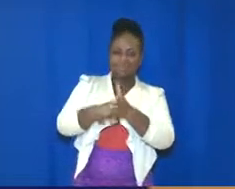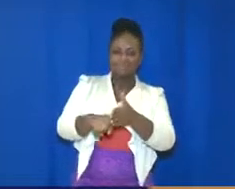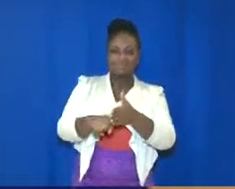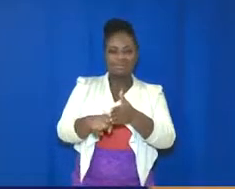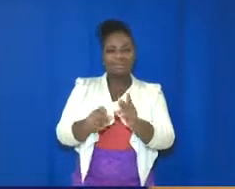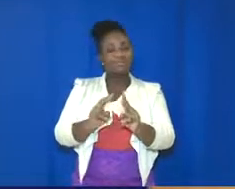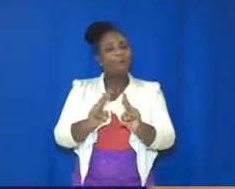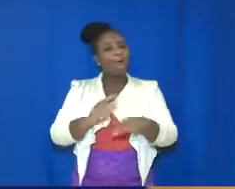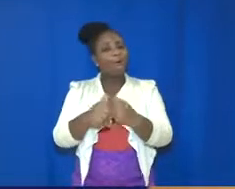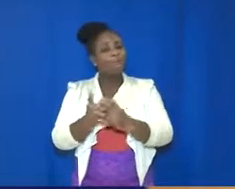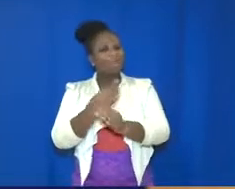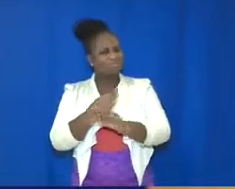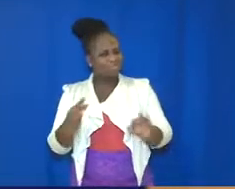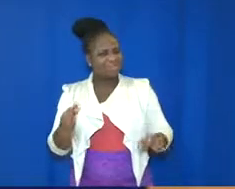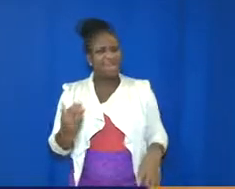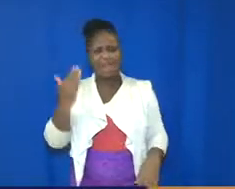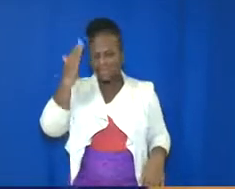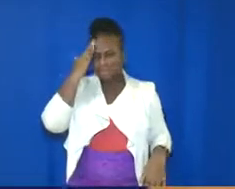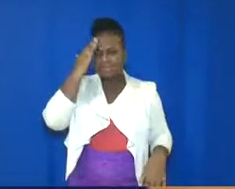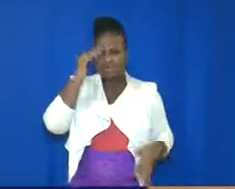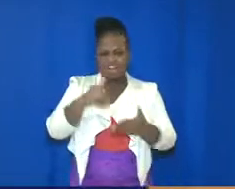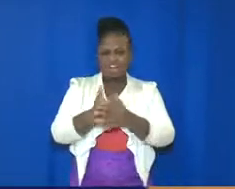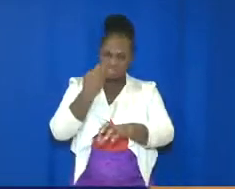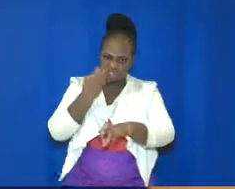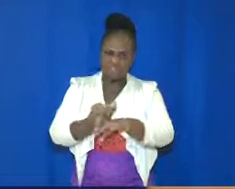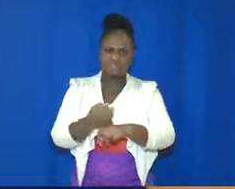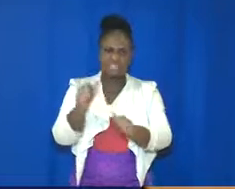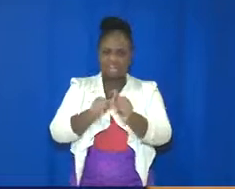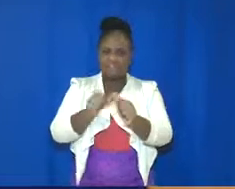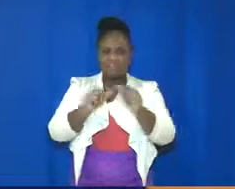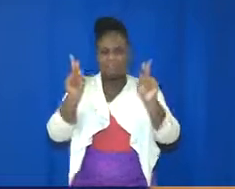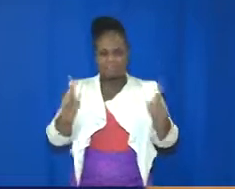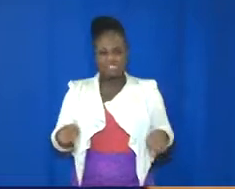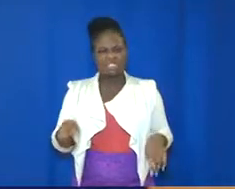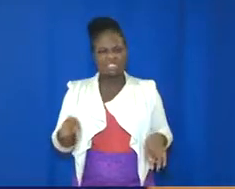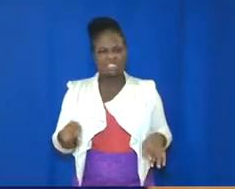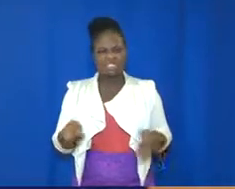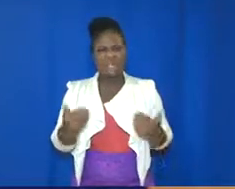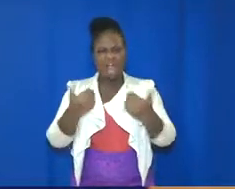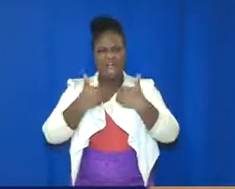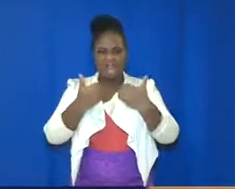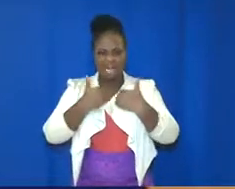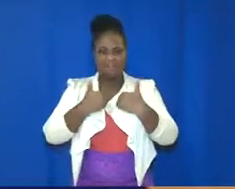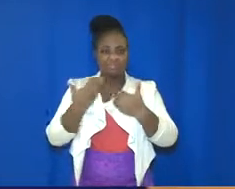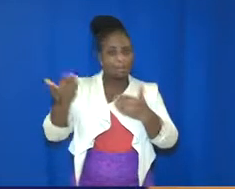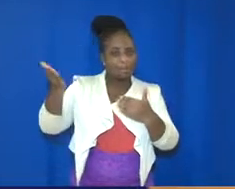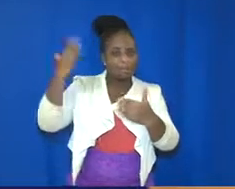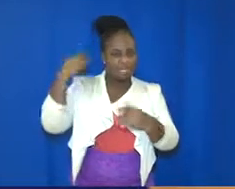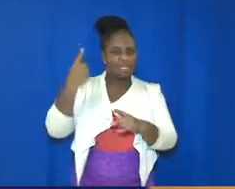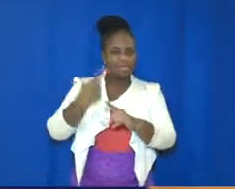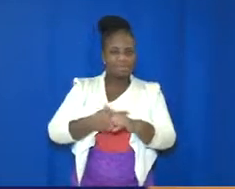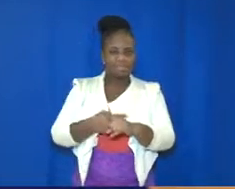restrictions. I know the difficulties each and every one of you has been through over the last